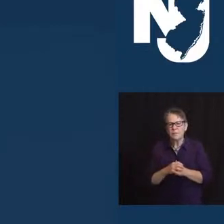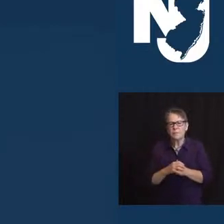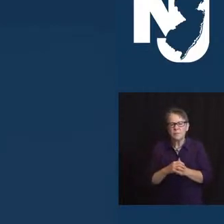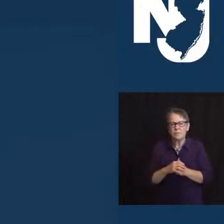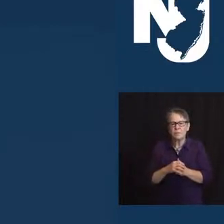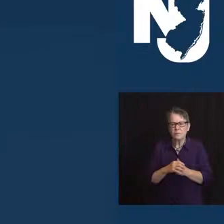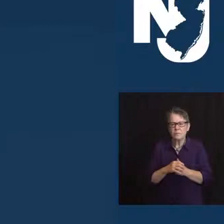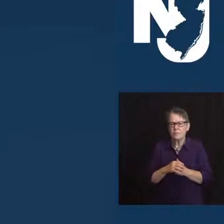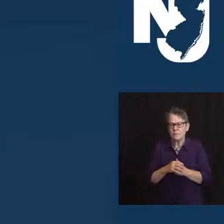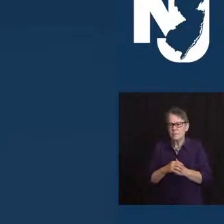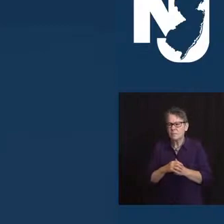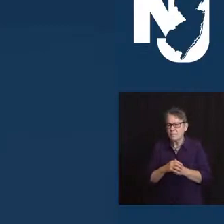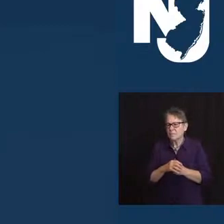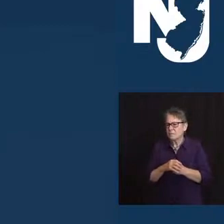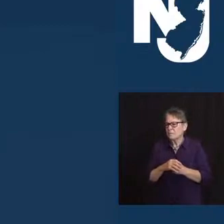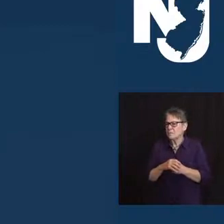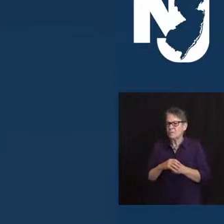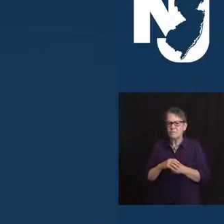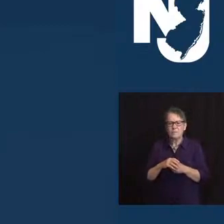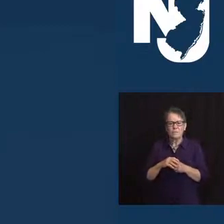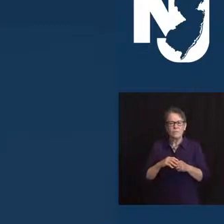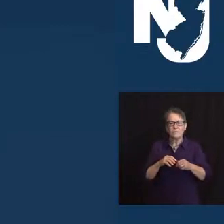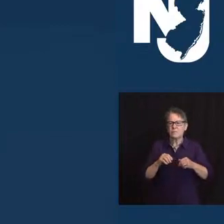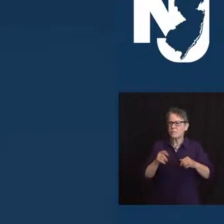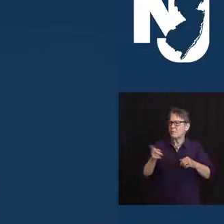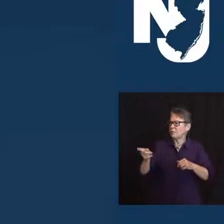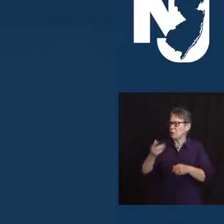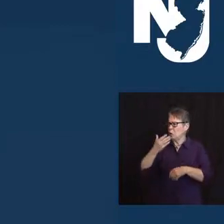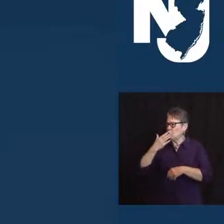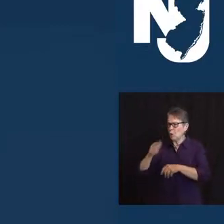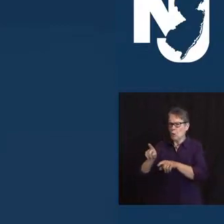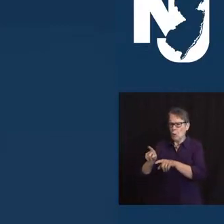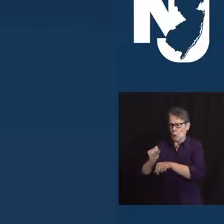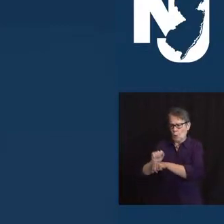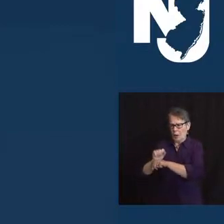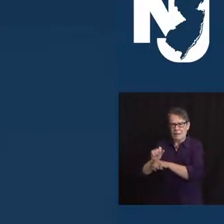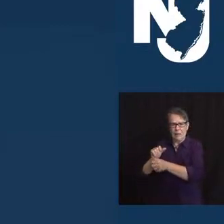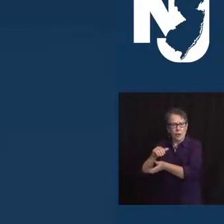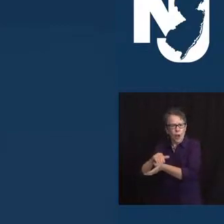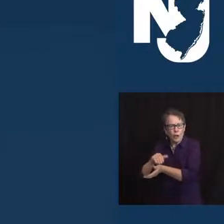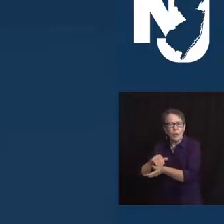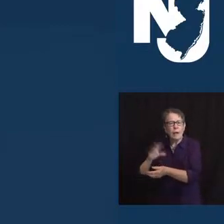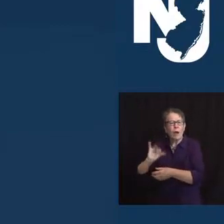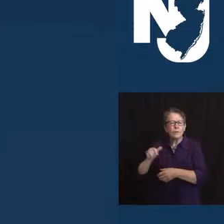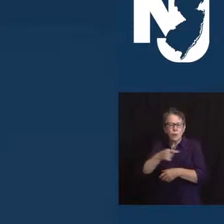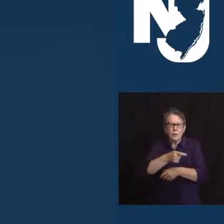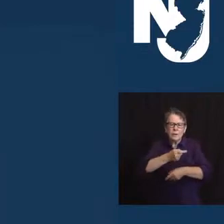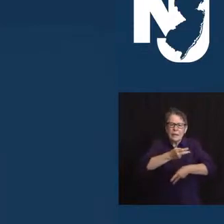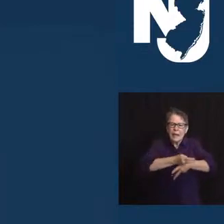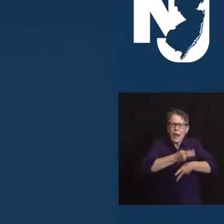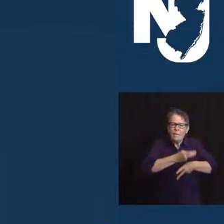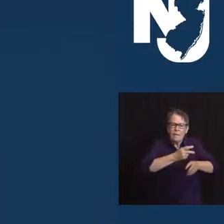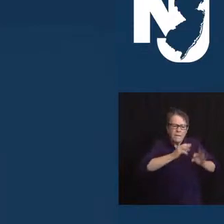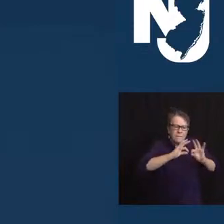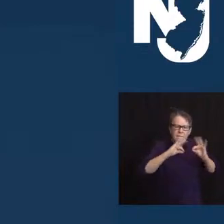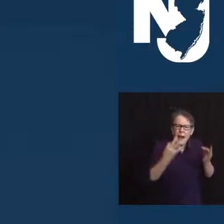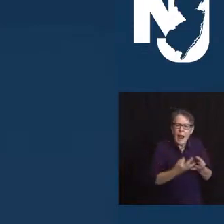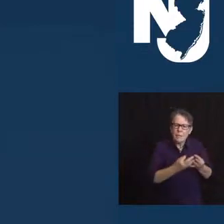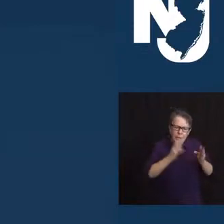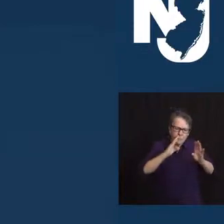away from work, as she put aside her practice to raise family and make her home a safe place for people to gather and stay a